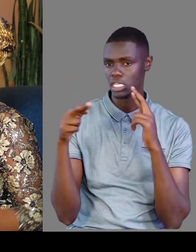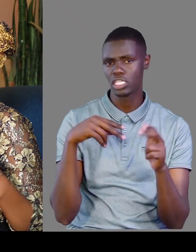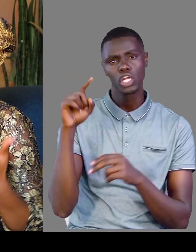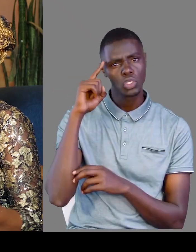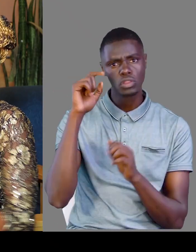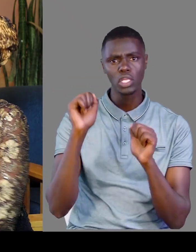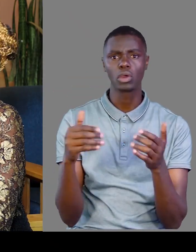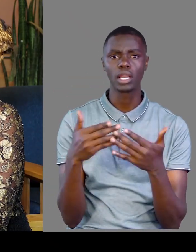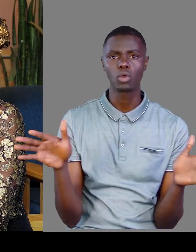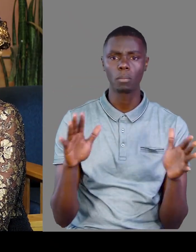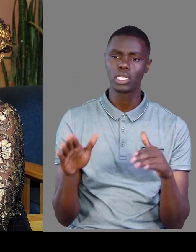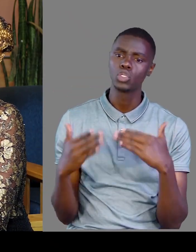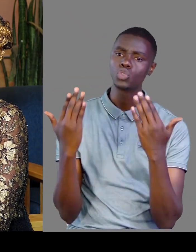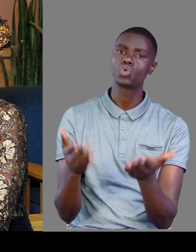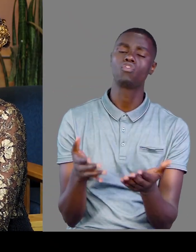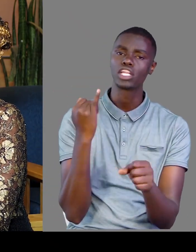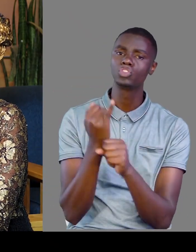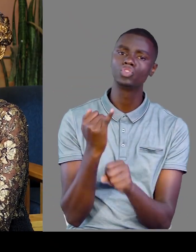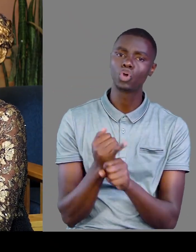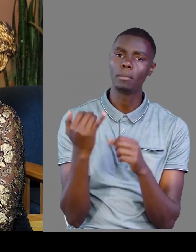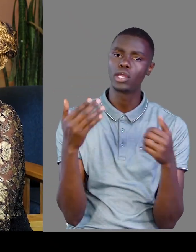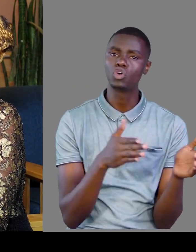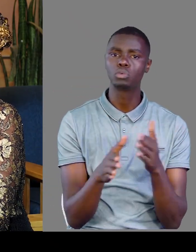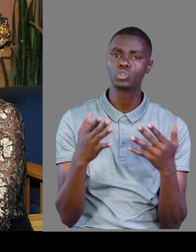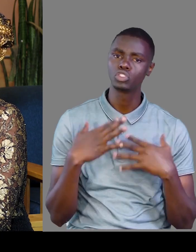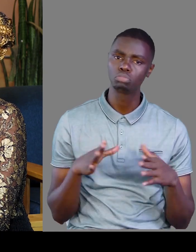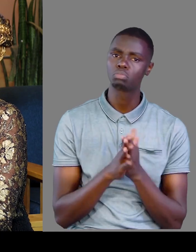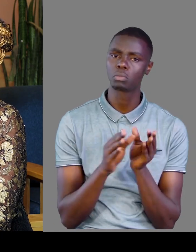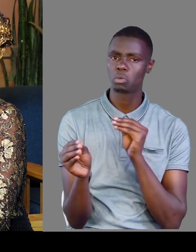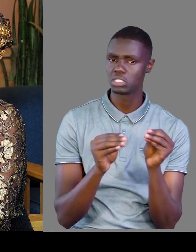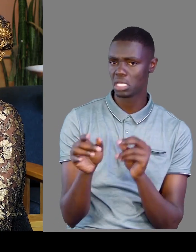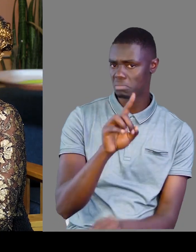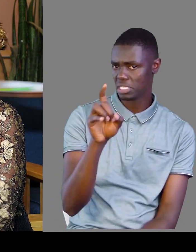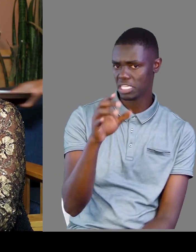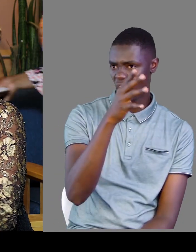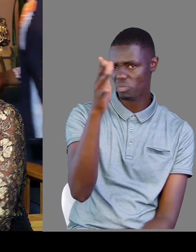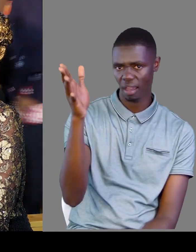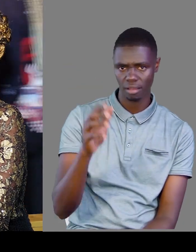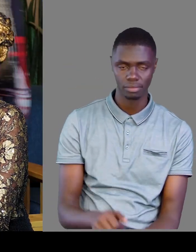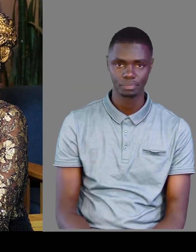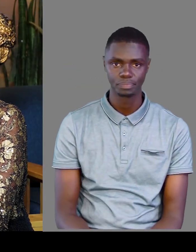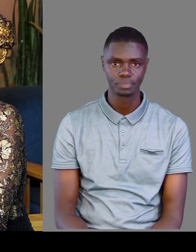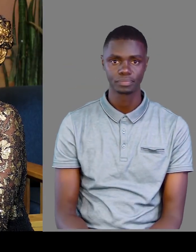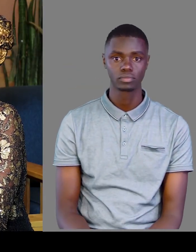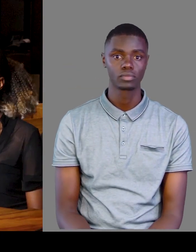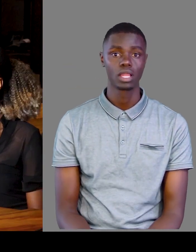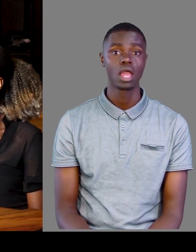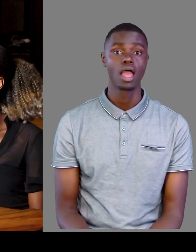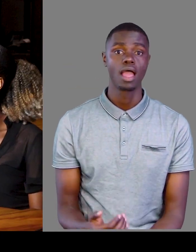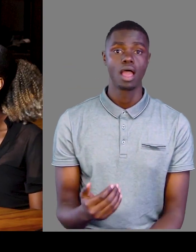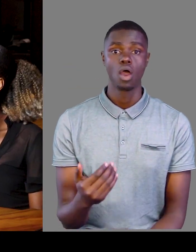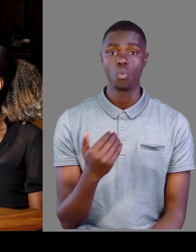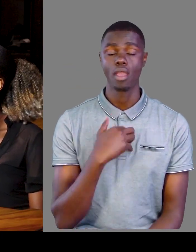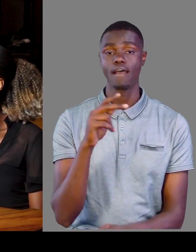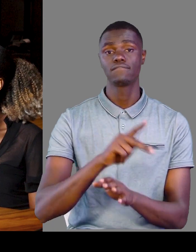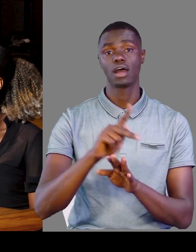spaces. Do you think you can be open to even offering employment and opportunities to persons with disabilities out there? Yeah. Actually,